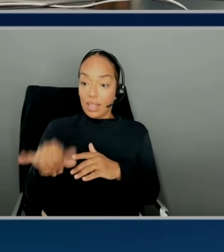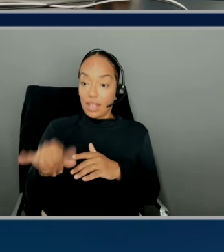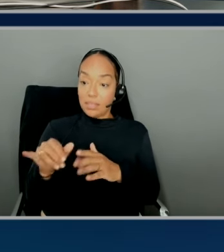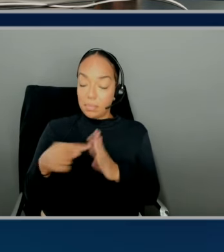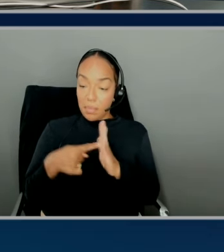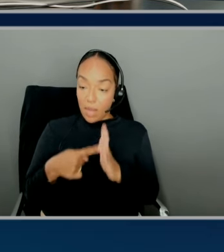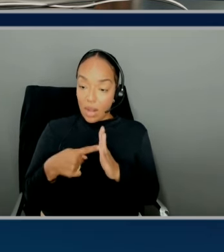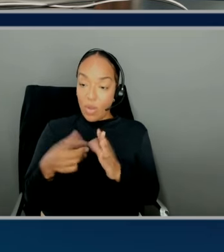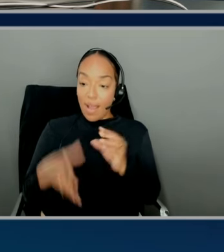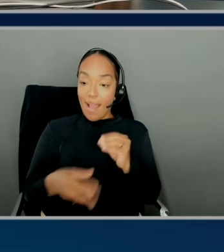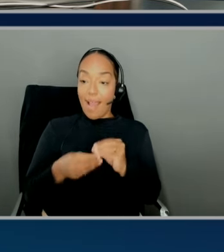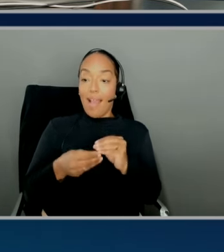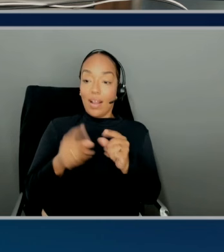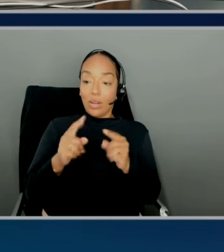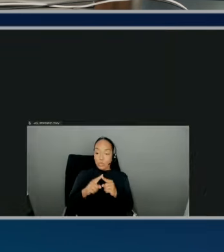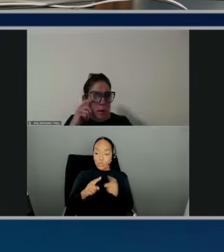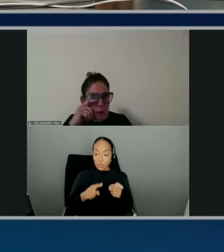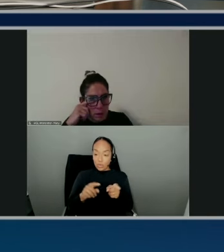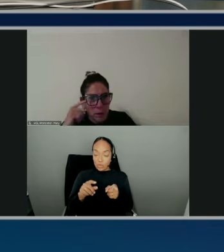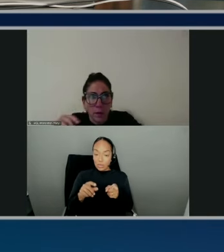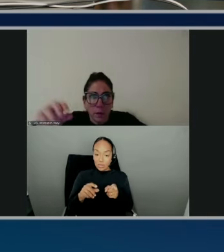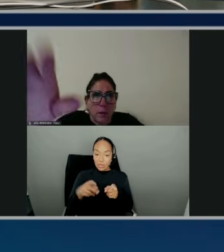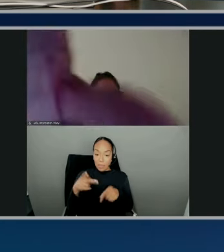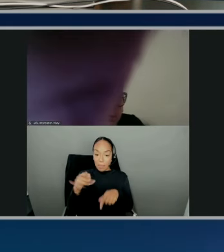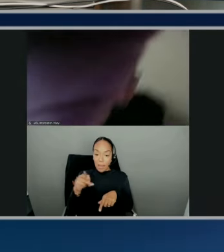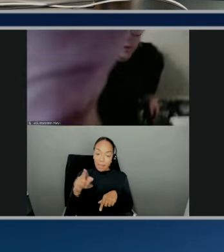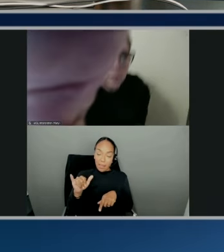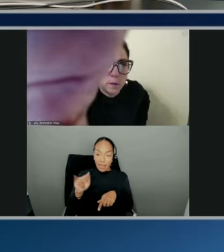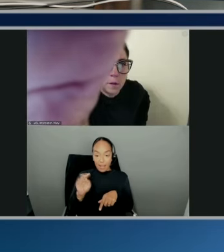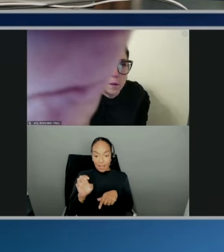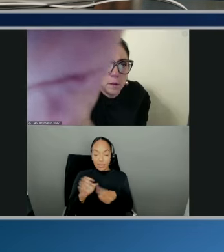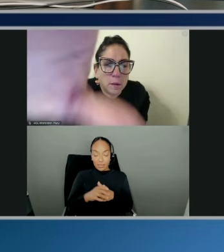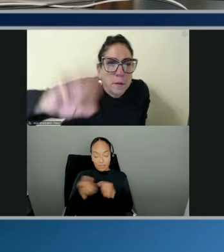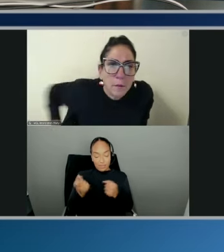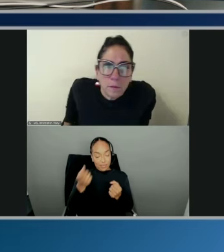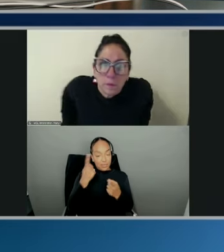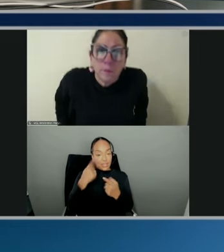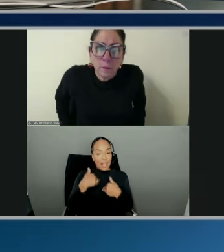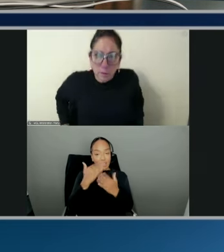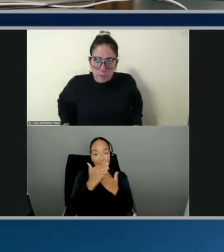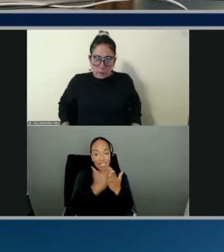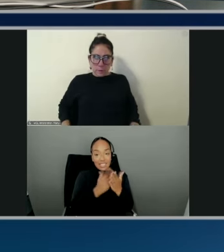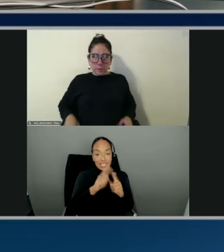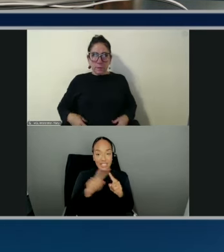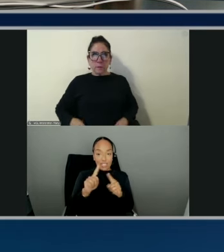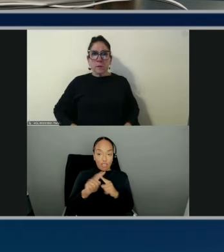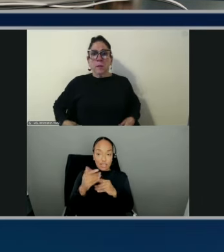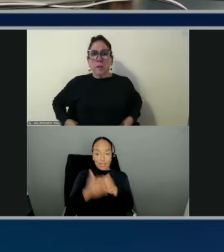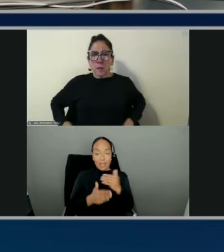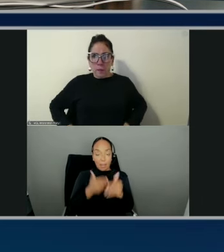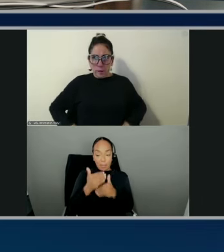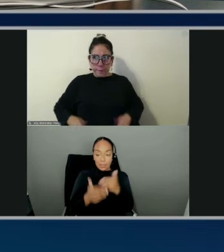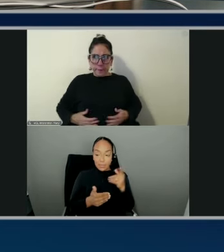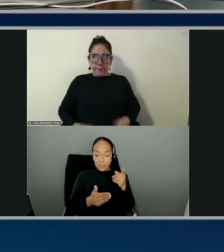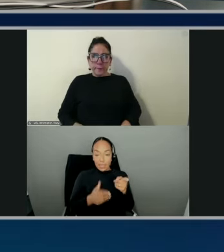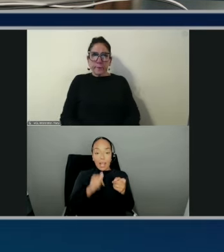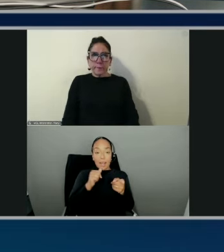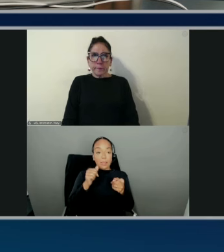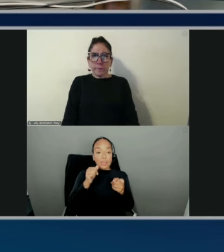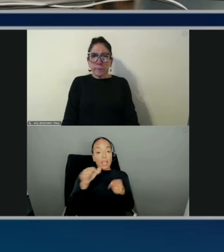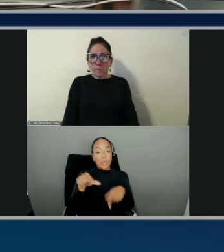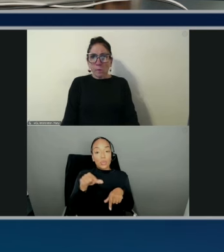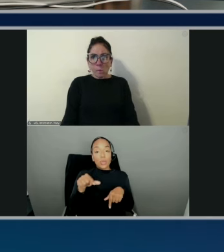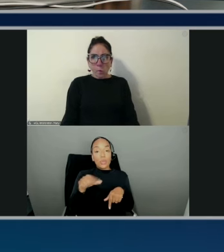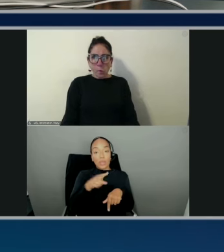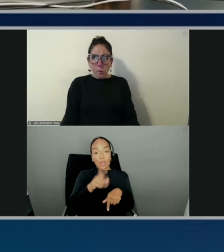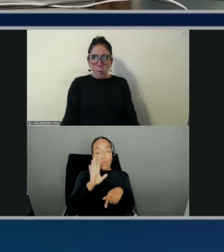the model pipelines. Right? Got it. So there are a list of steps here. And Amazon Q Developer would help you